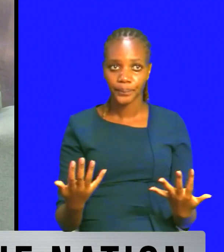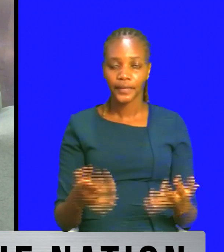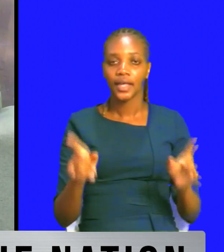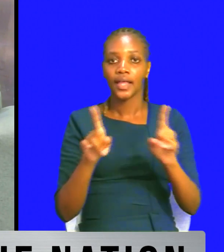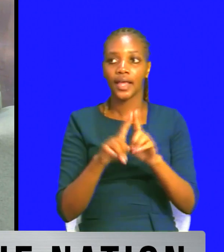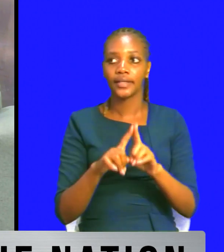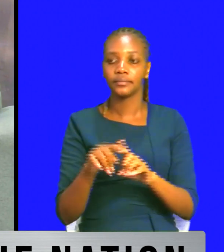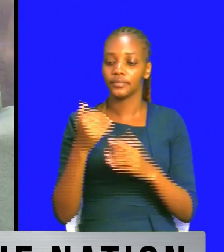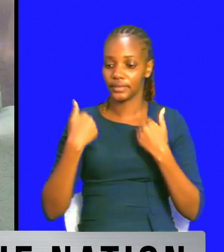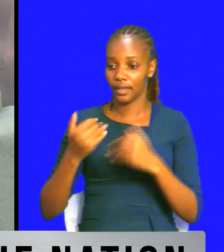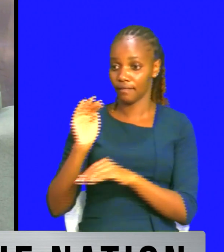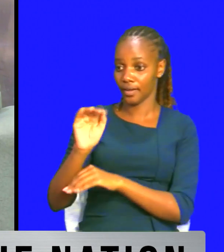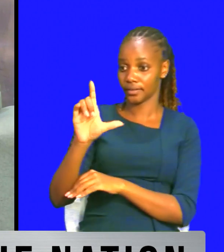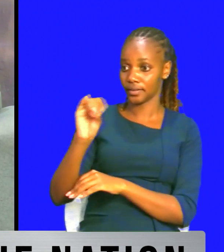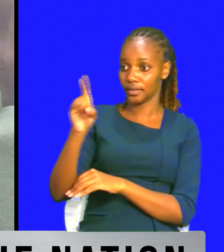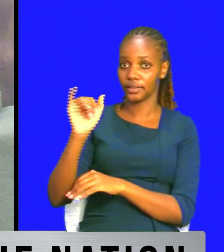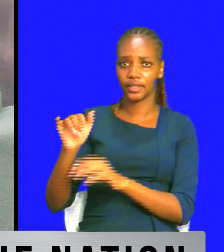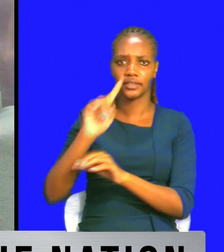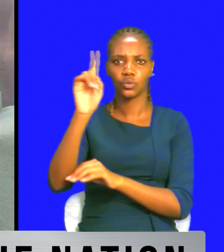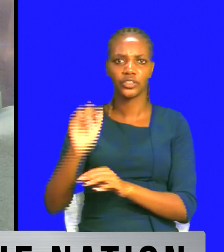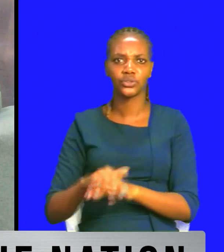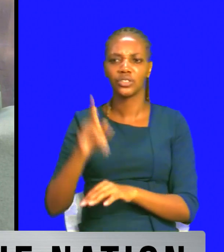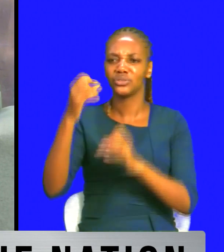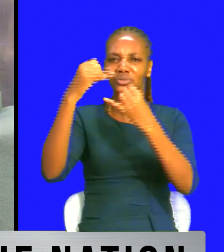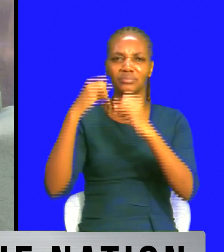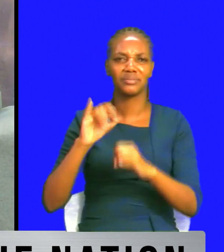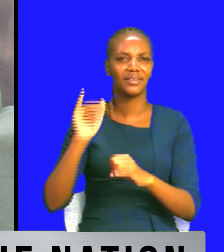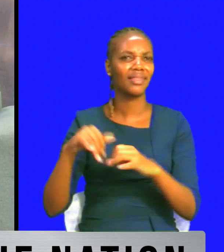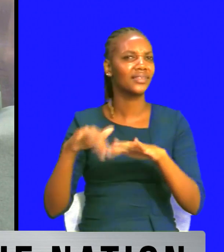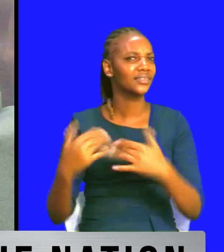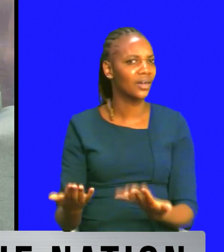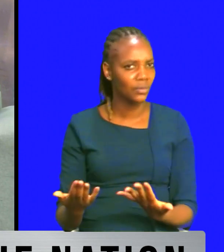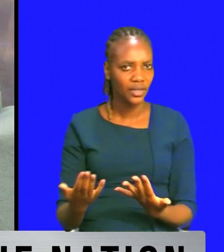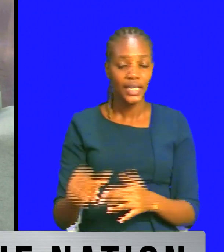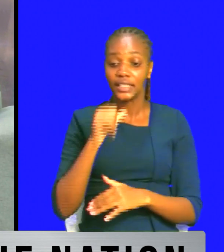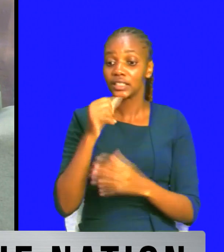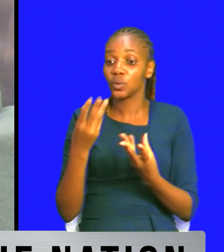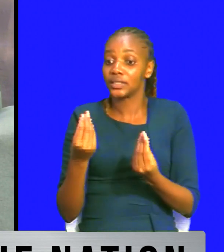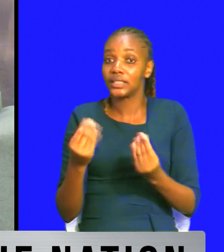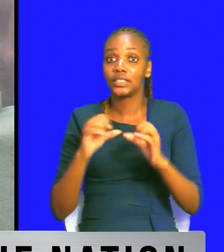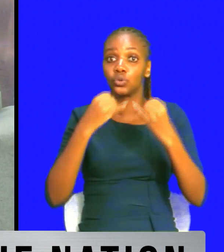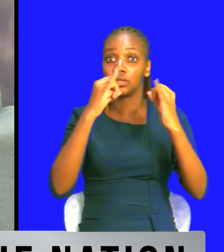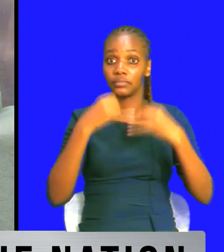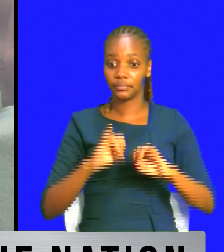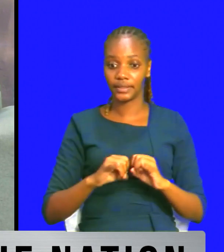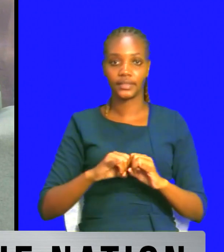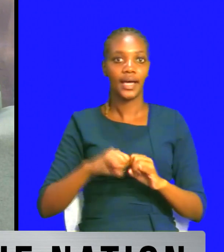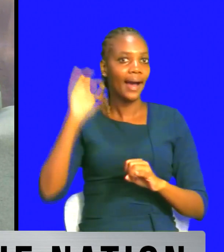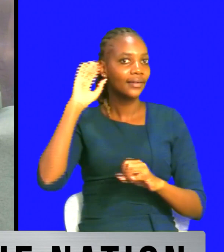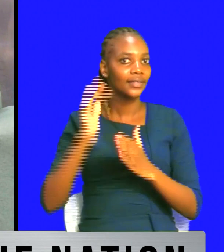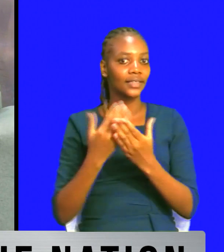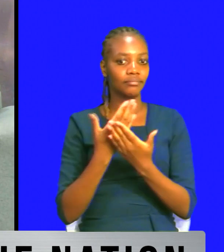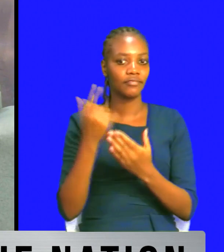just asked Liz that question. Yeah. How do you implement a tax boycott, really? It's not easy to implement that. I had some few things were